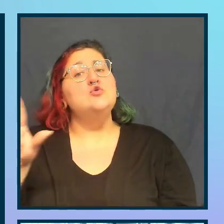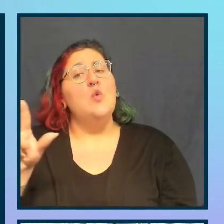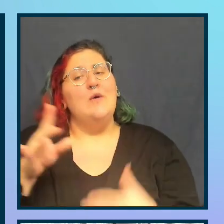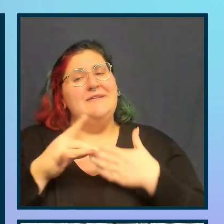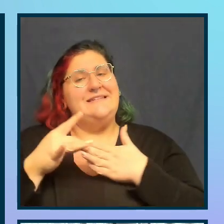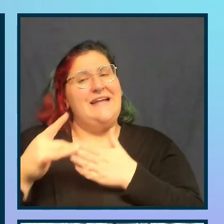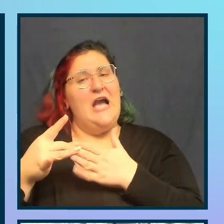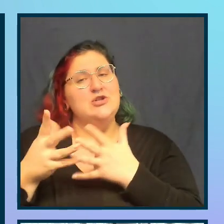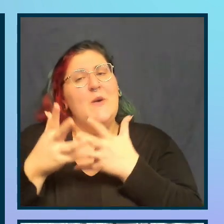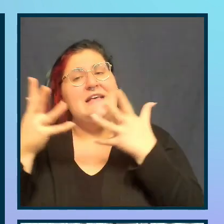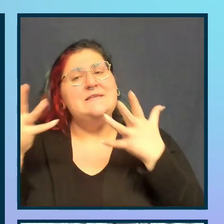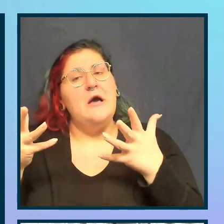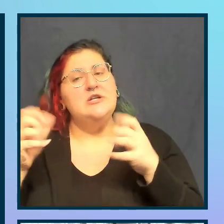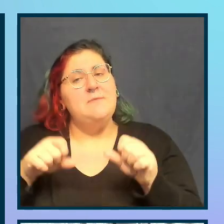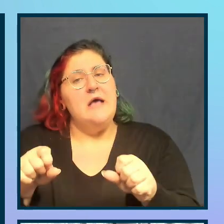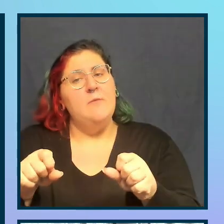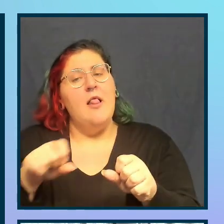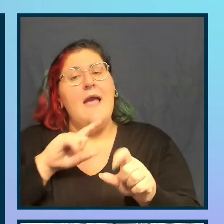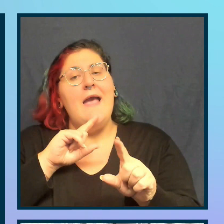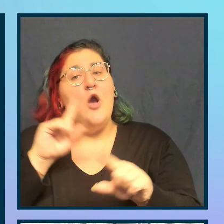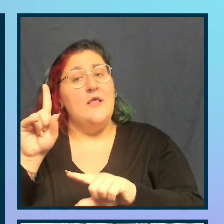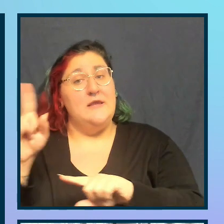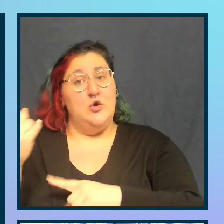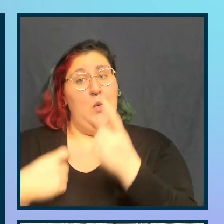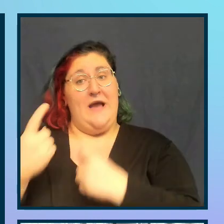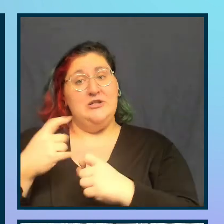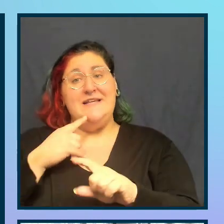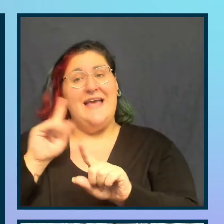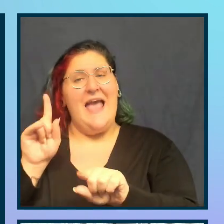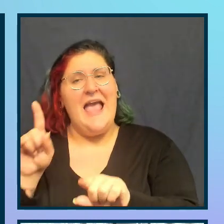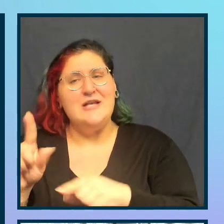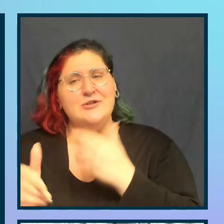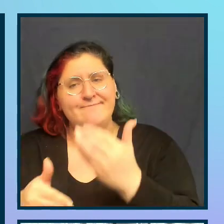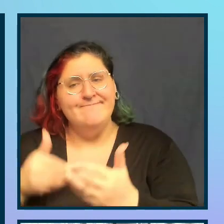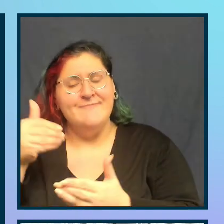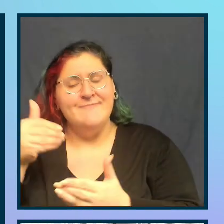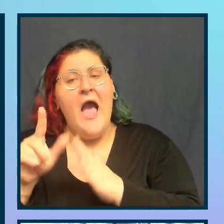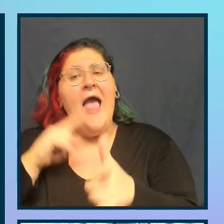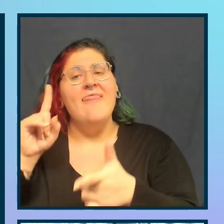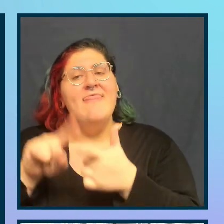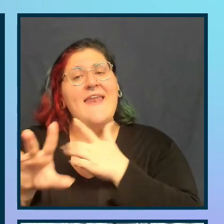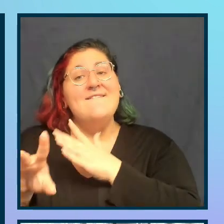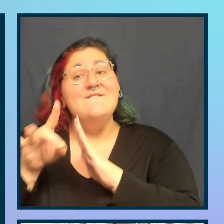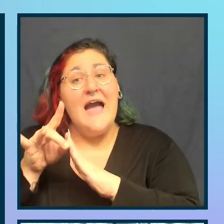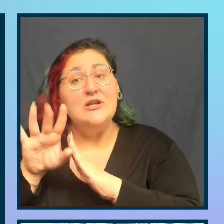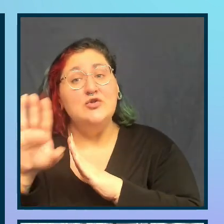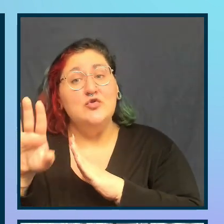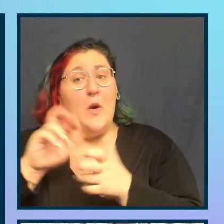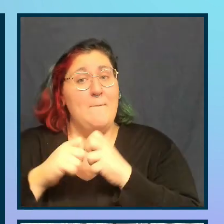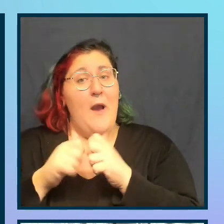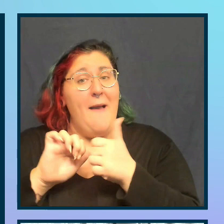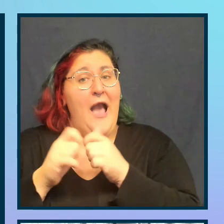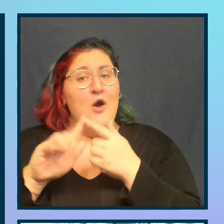questions and answering them and finding additional issues based on how you answered those questions. And the great thing about this is